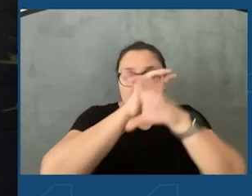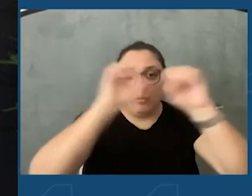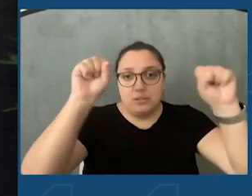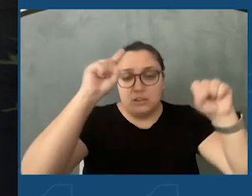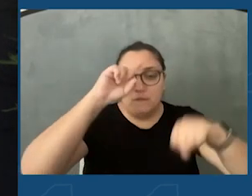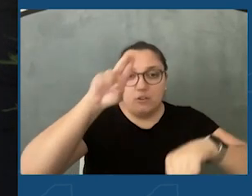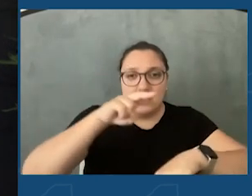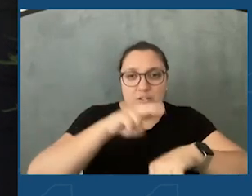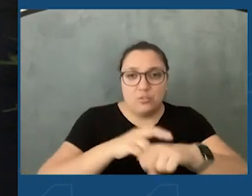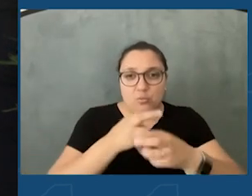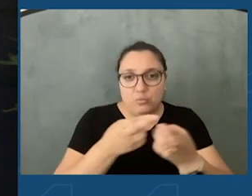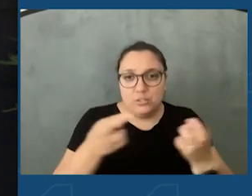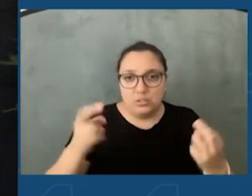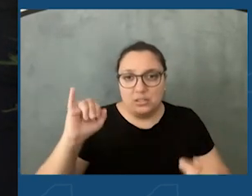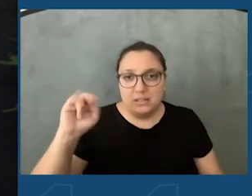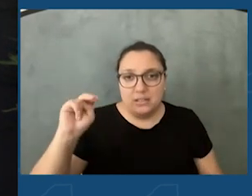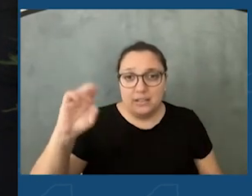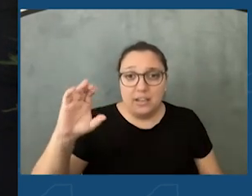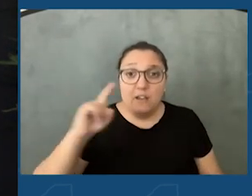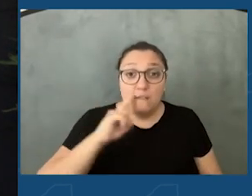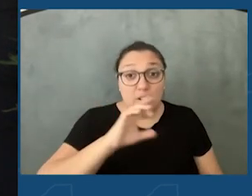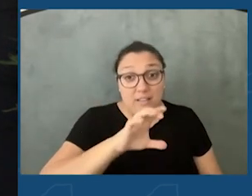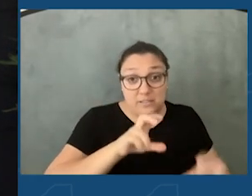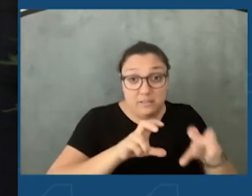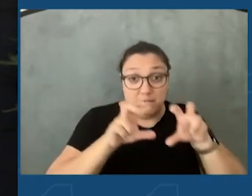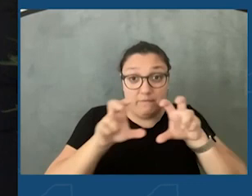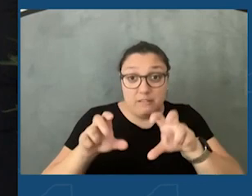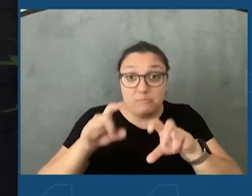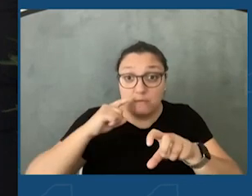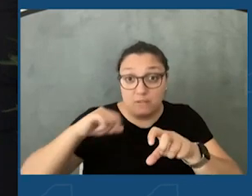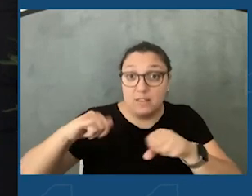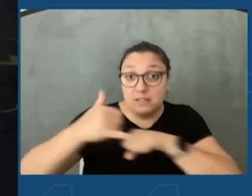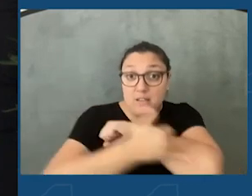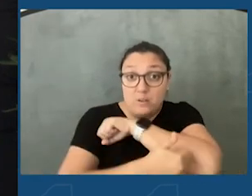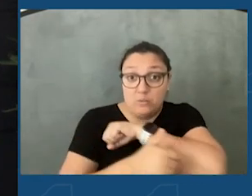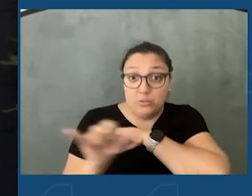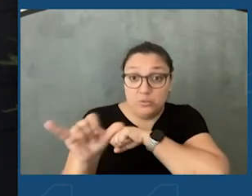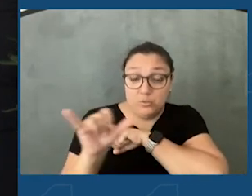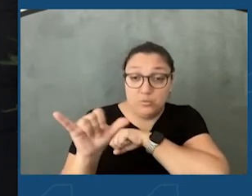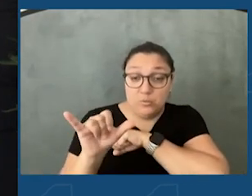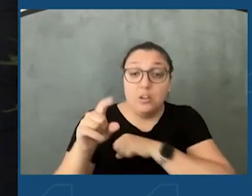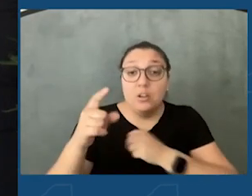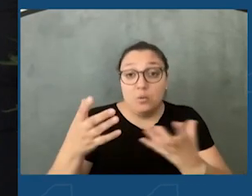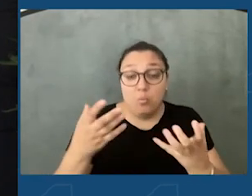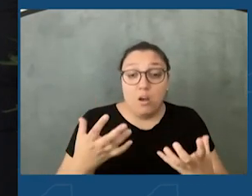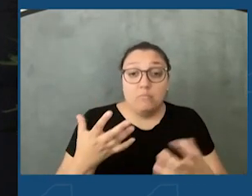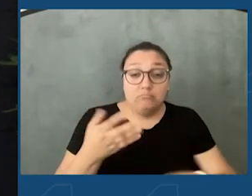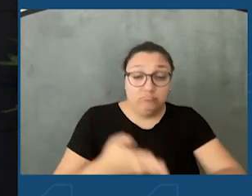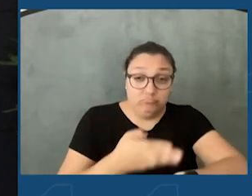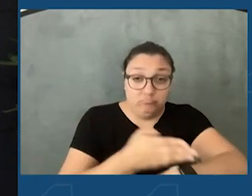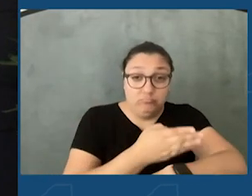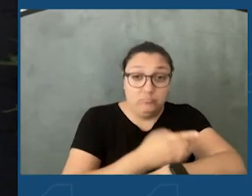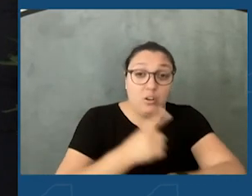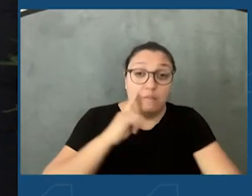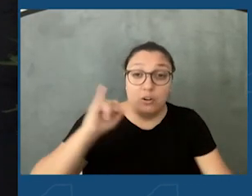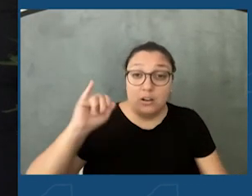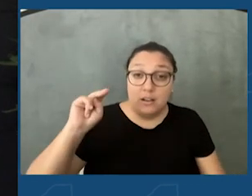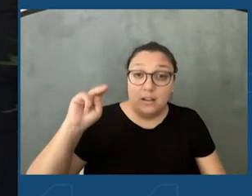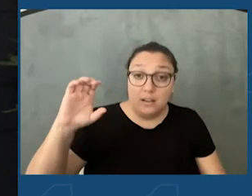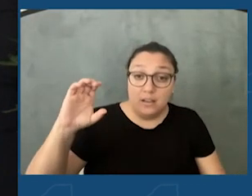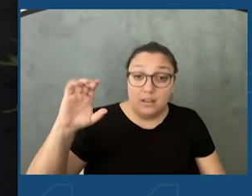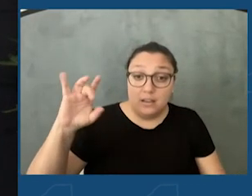Resources, for his significant investment in Ulster County. The revitalization and development of iPark 87 under